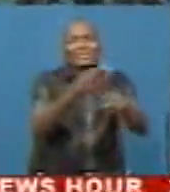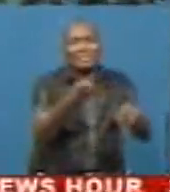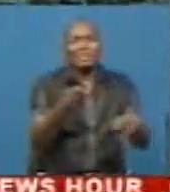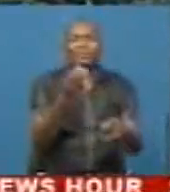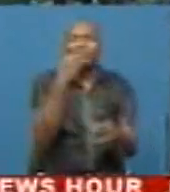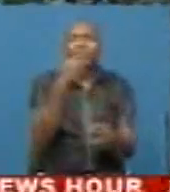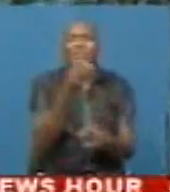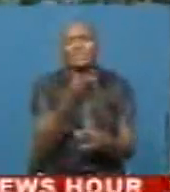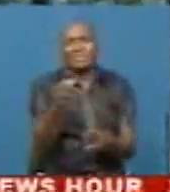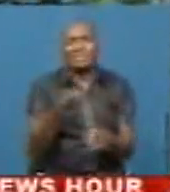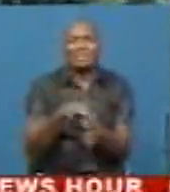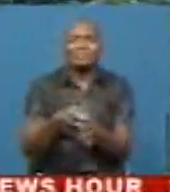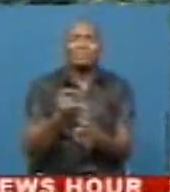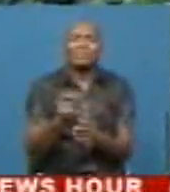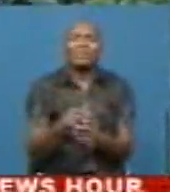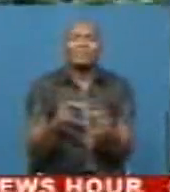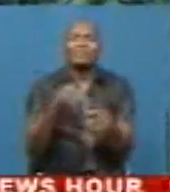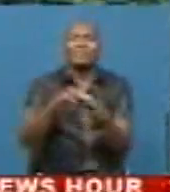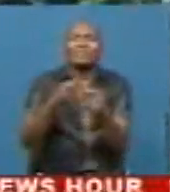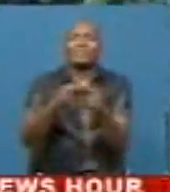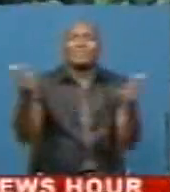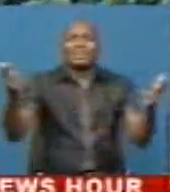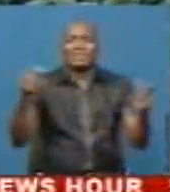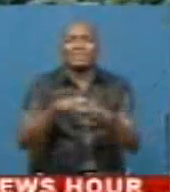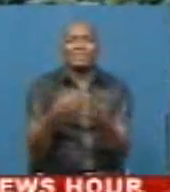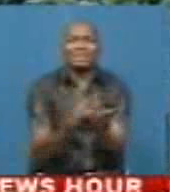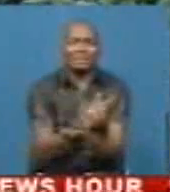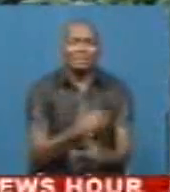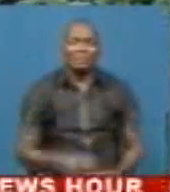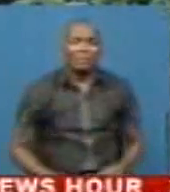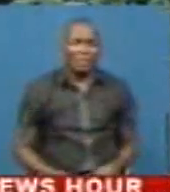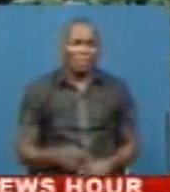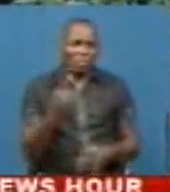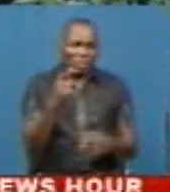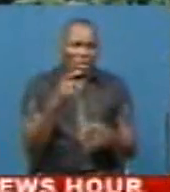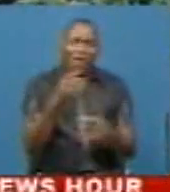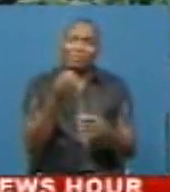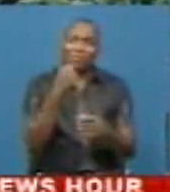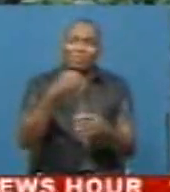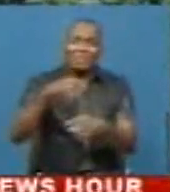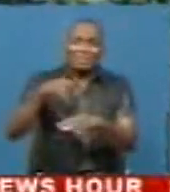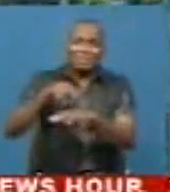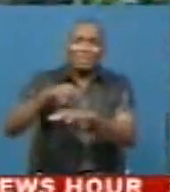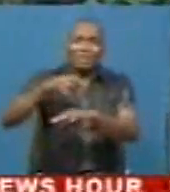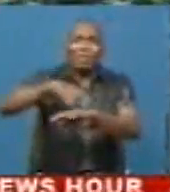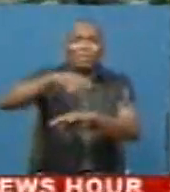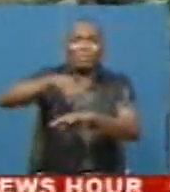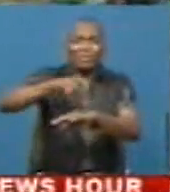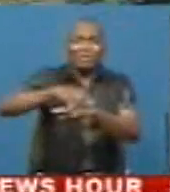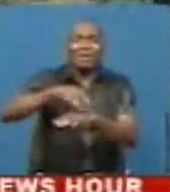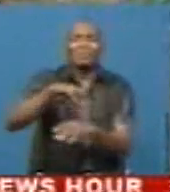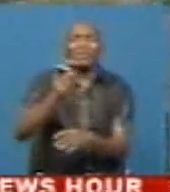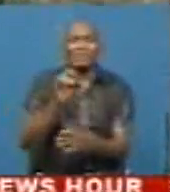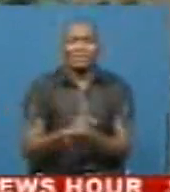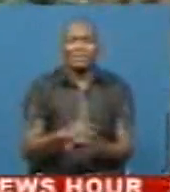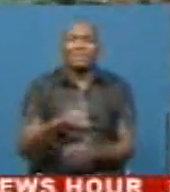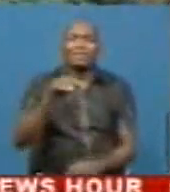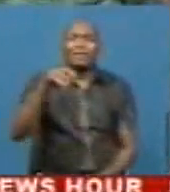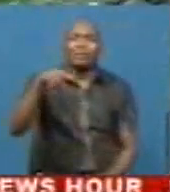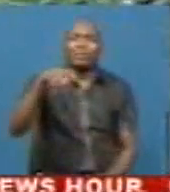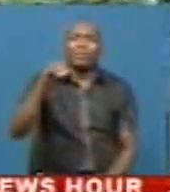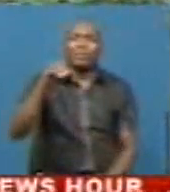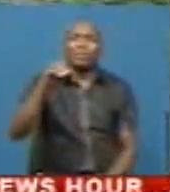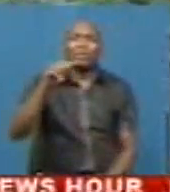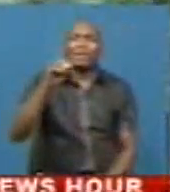some food crops for large-scale production in the country. One of the food crops is sweet potato. A senior